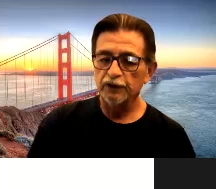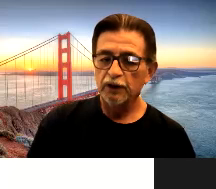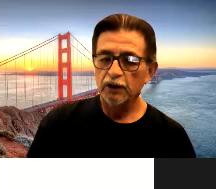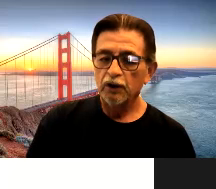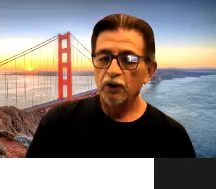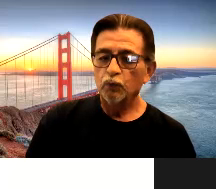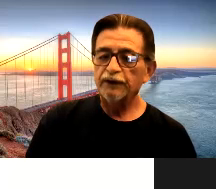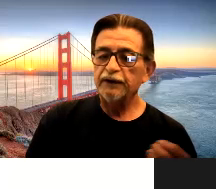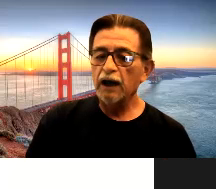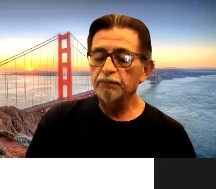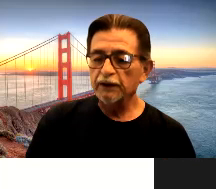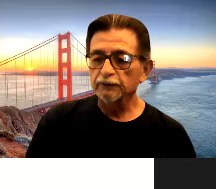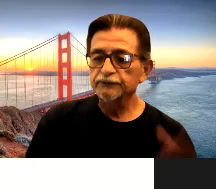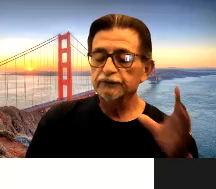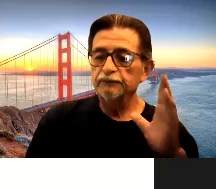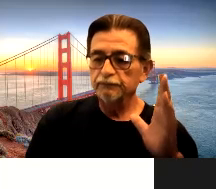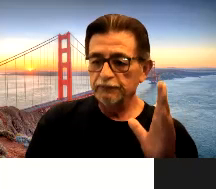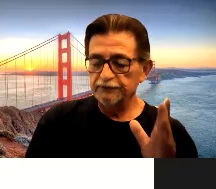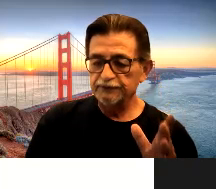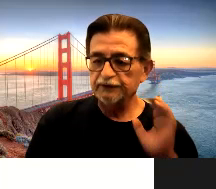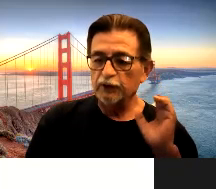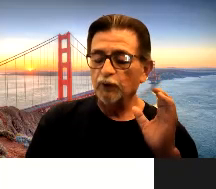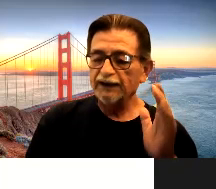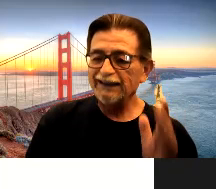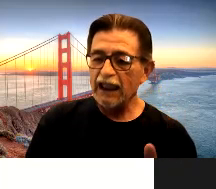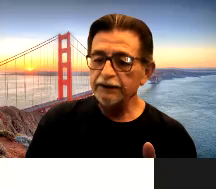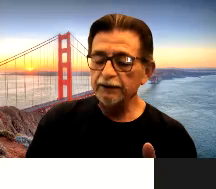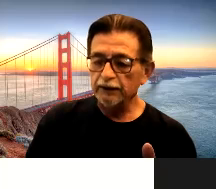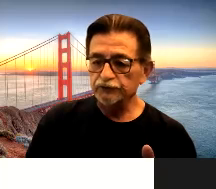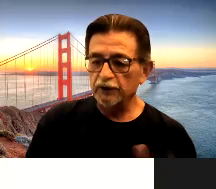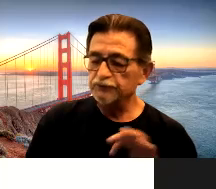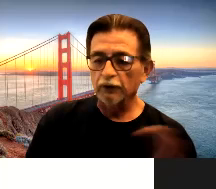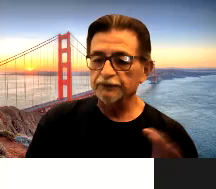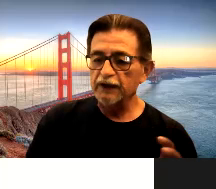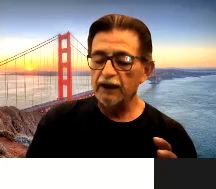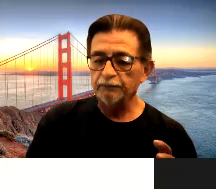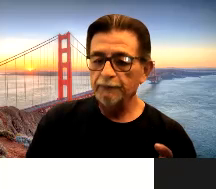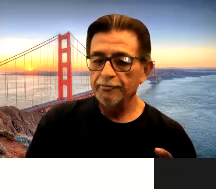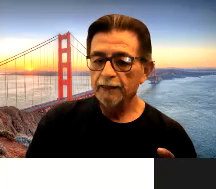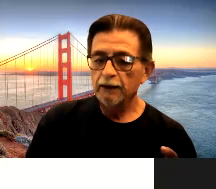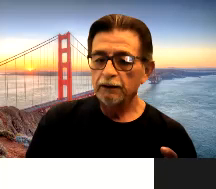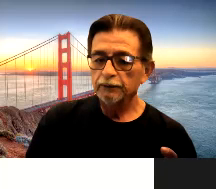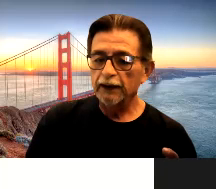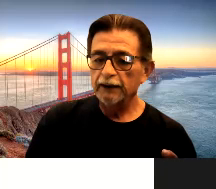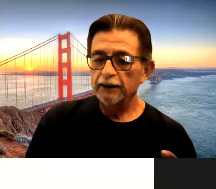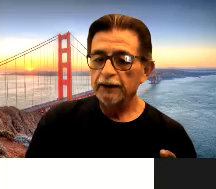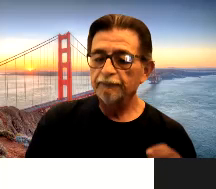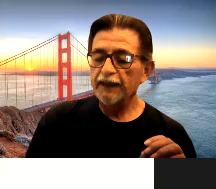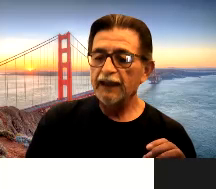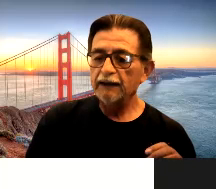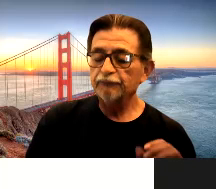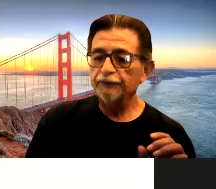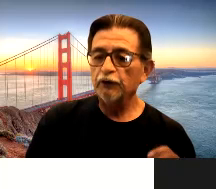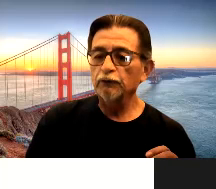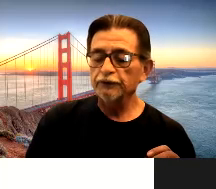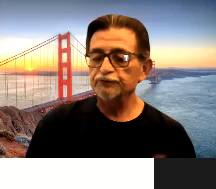charge. When nonmetals, as I said, they want to gain electrons all the time. Okay,